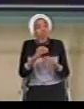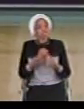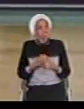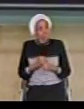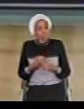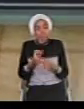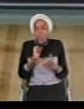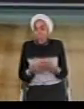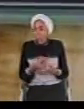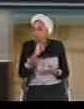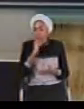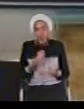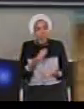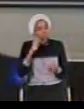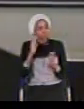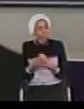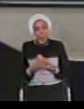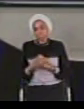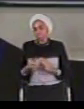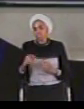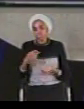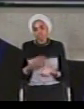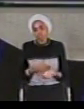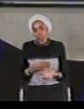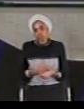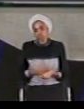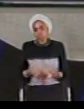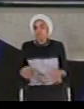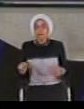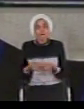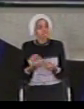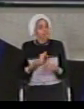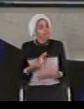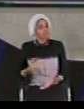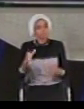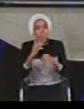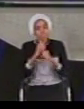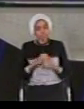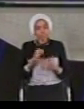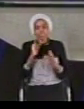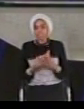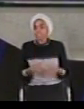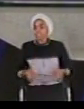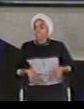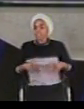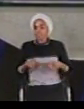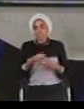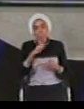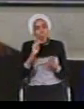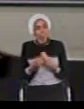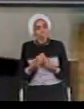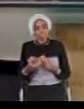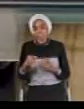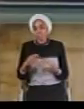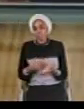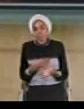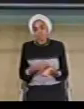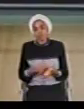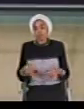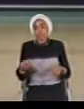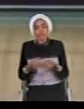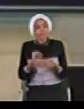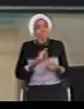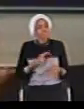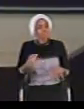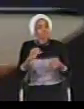that unchangeable gospel, as I received that life-changing gospel, as I received